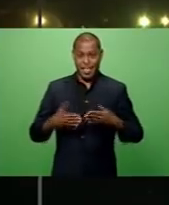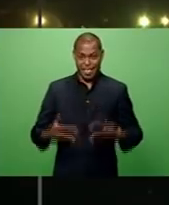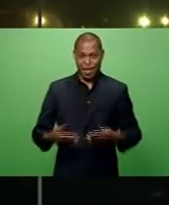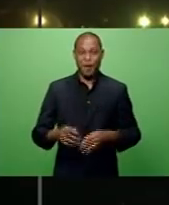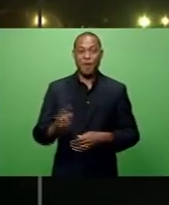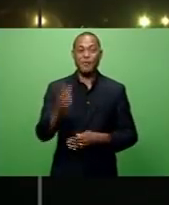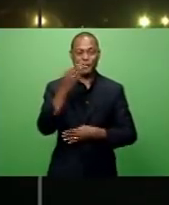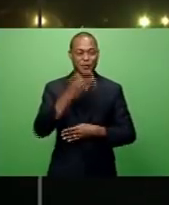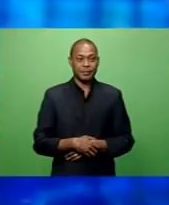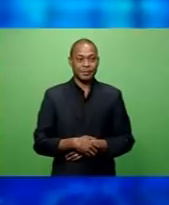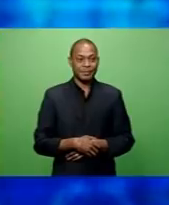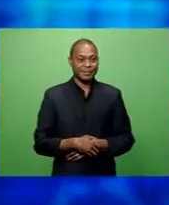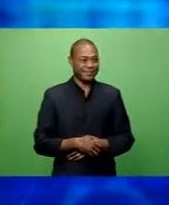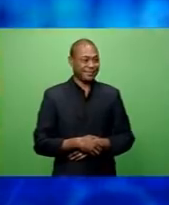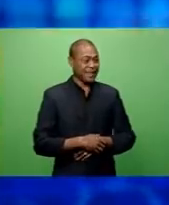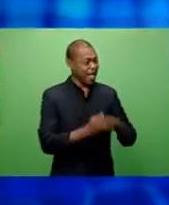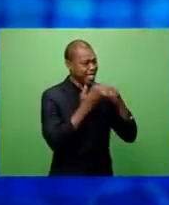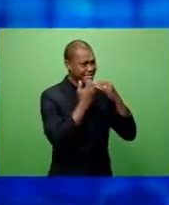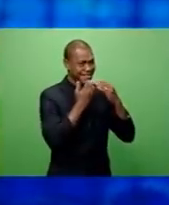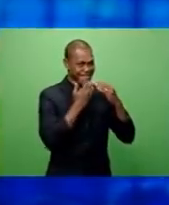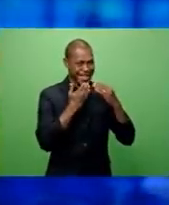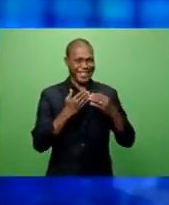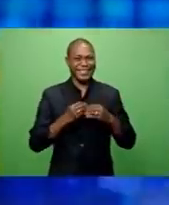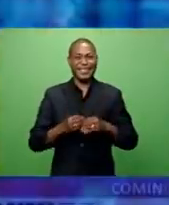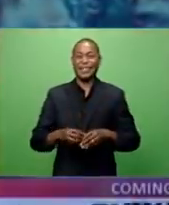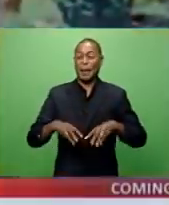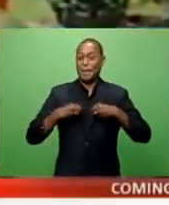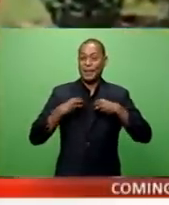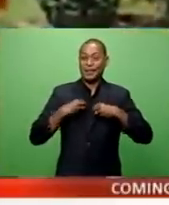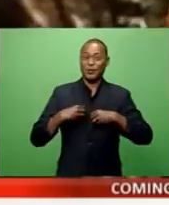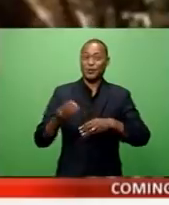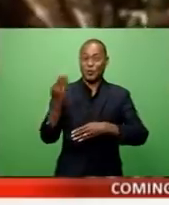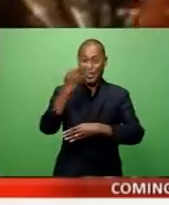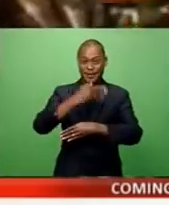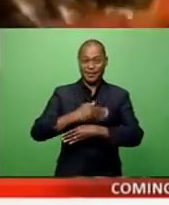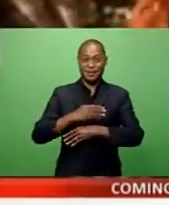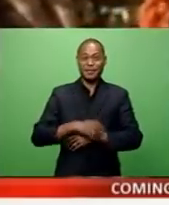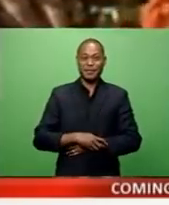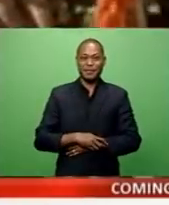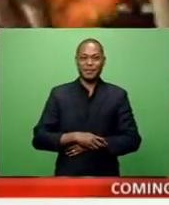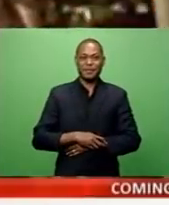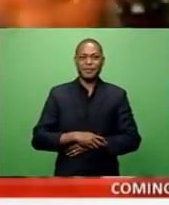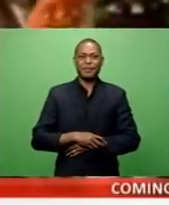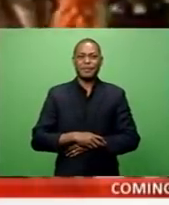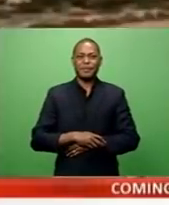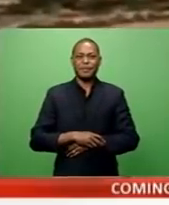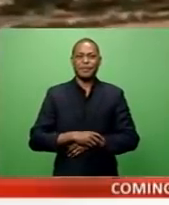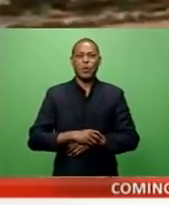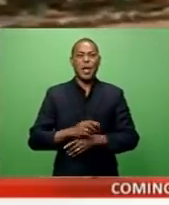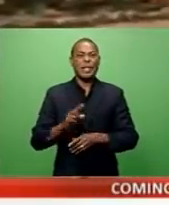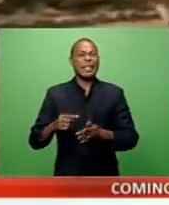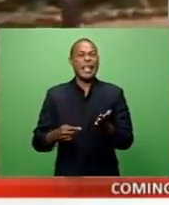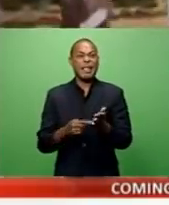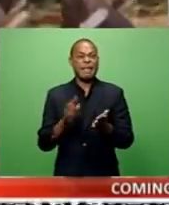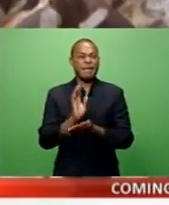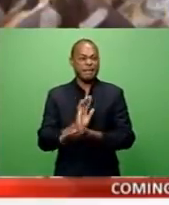tonight's business report. Thanks, Edwin. Coming up in business tonight, Survivor Series to return to Fiji.